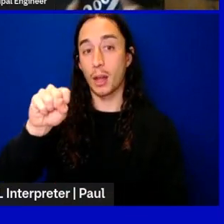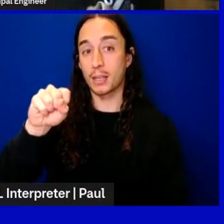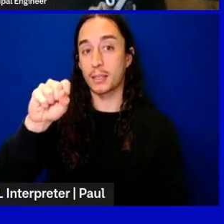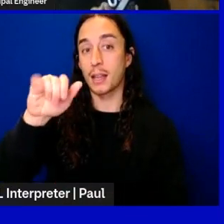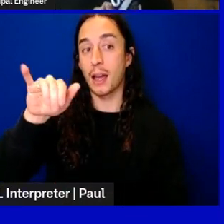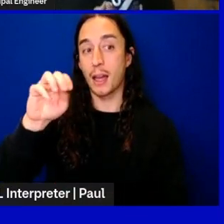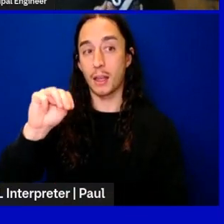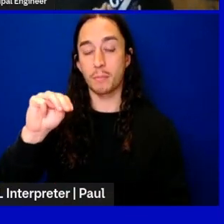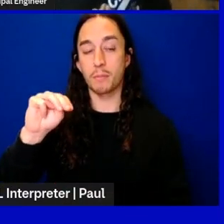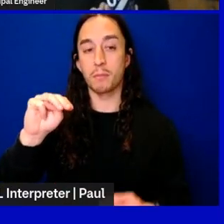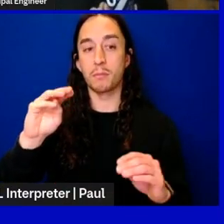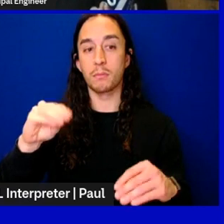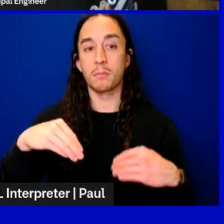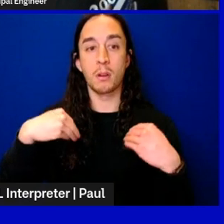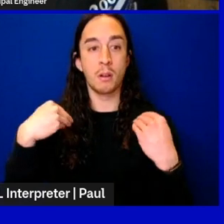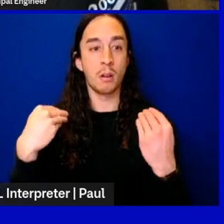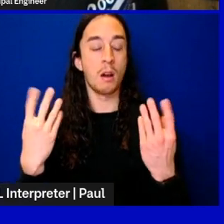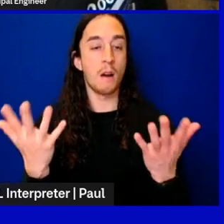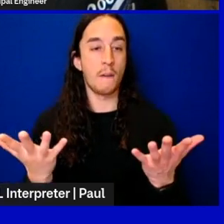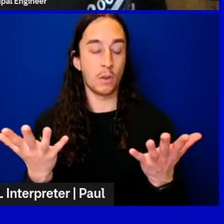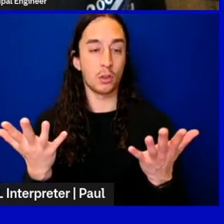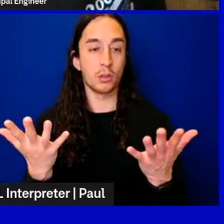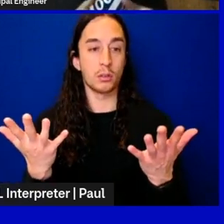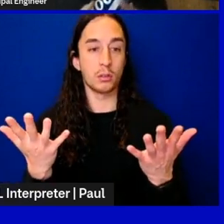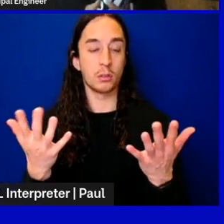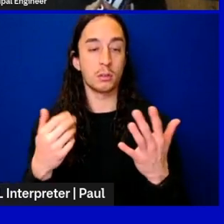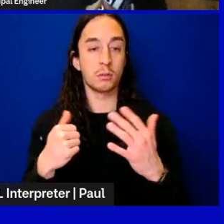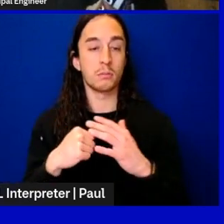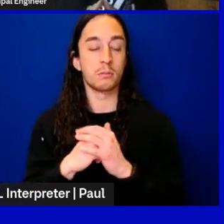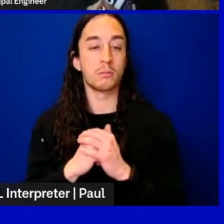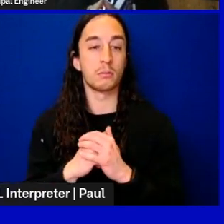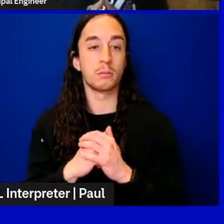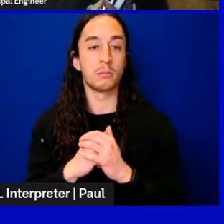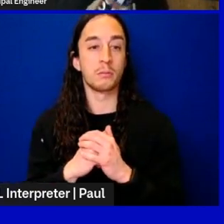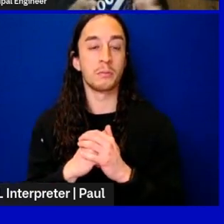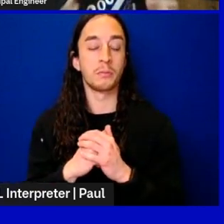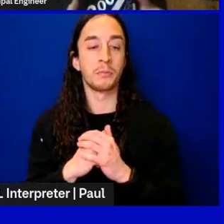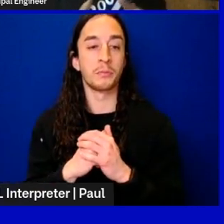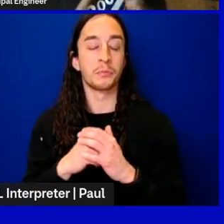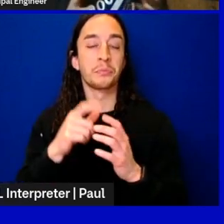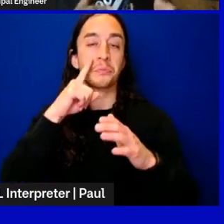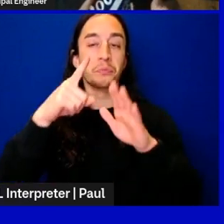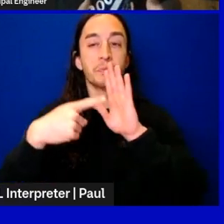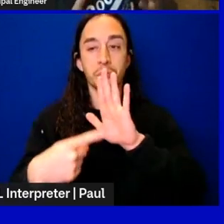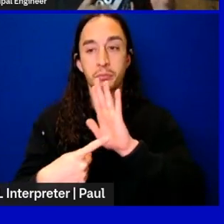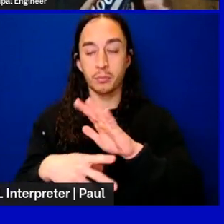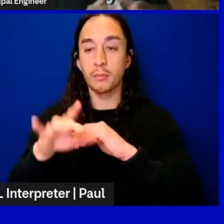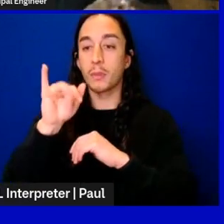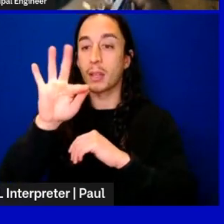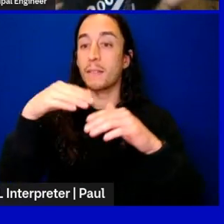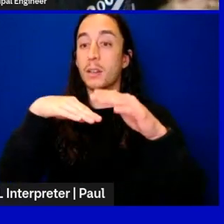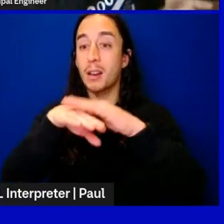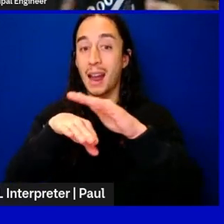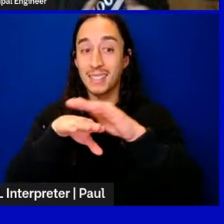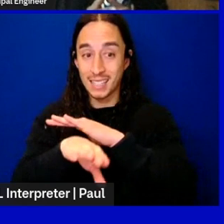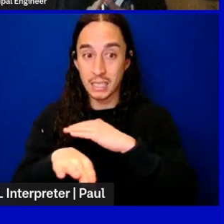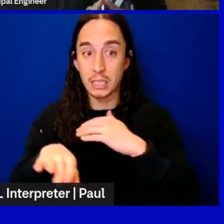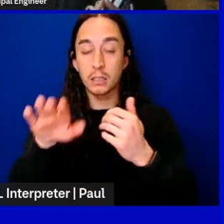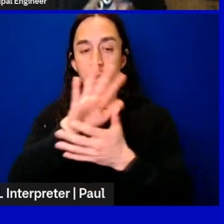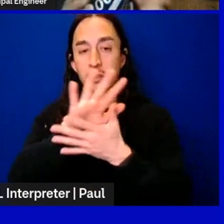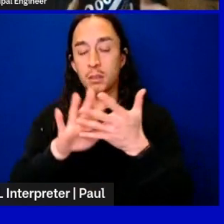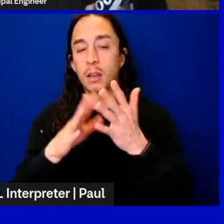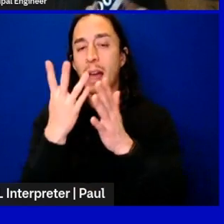AWS Role Anywhere. So AWS Role Anywhere is something like, let's say, if you are accessing, if your cluster is outside the boundary